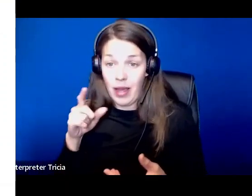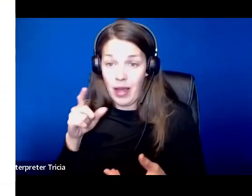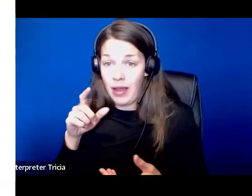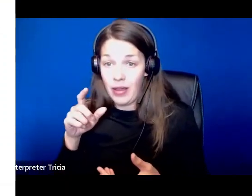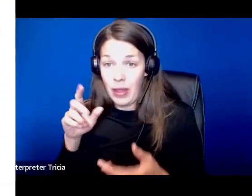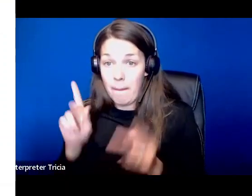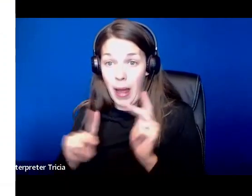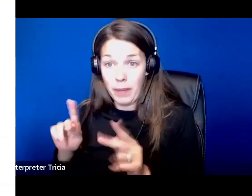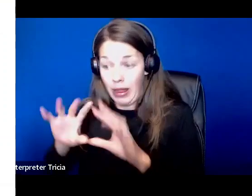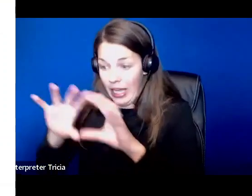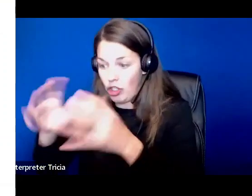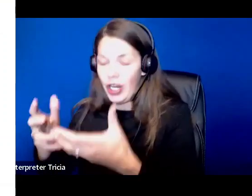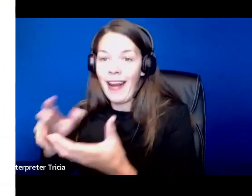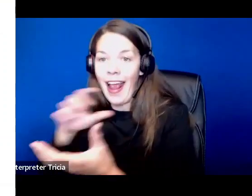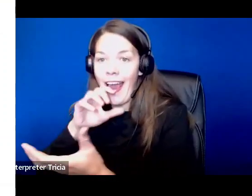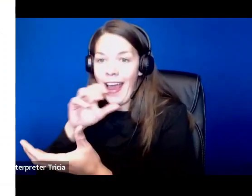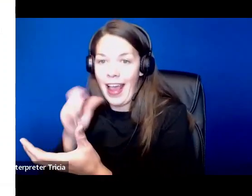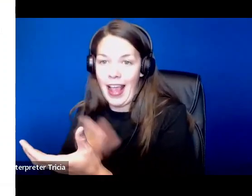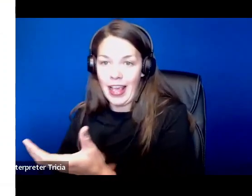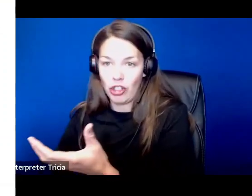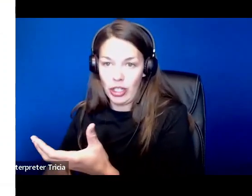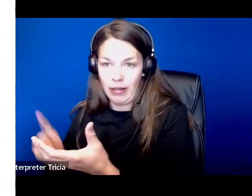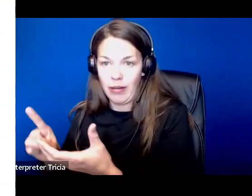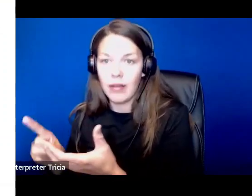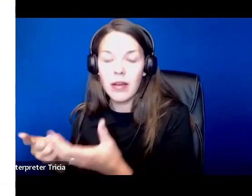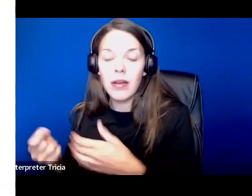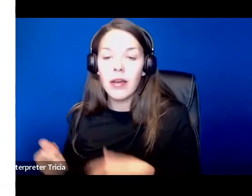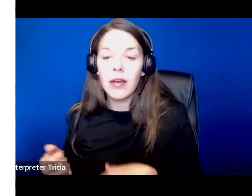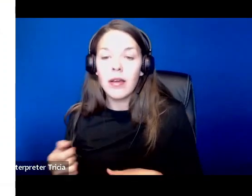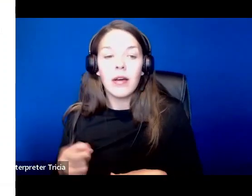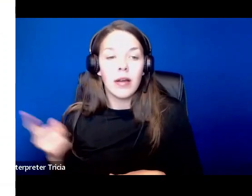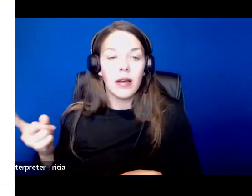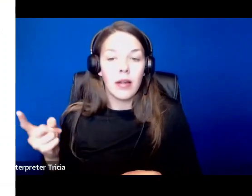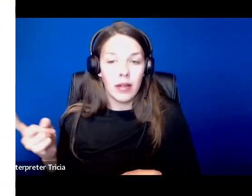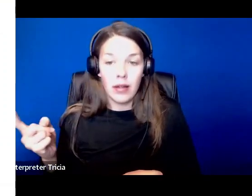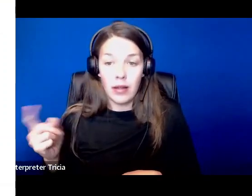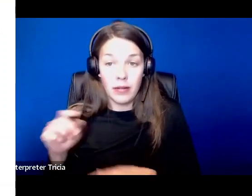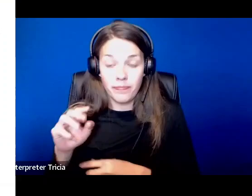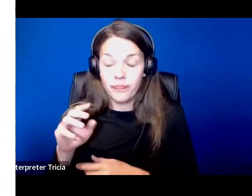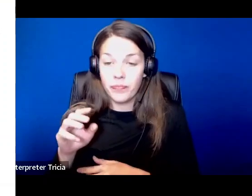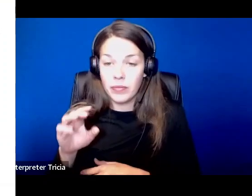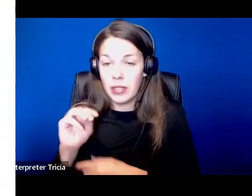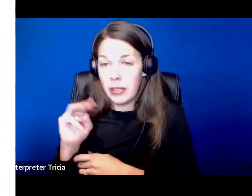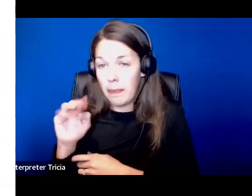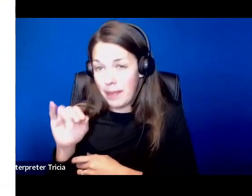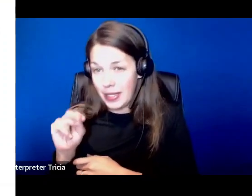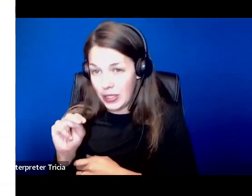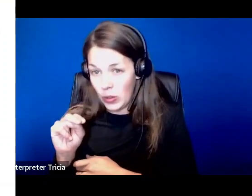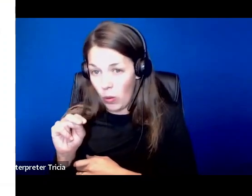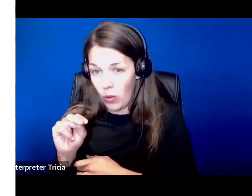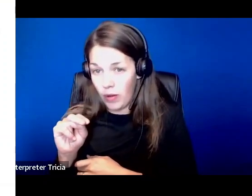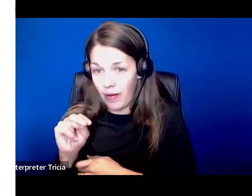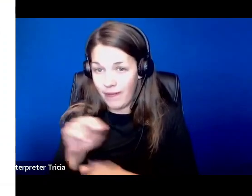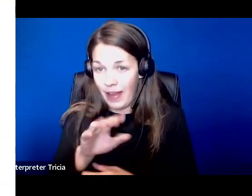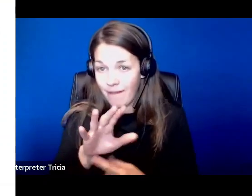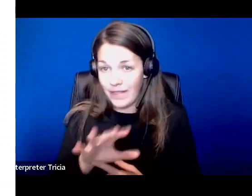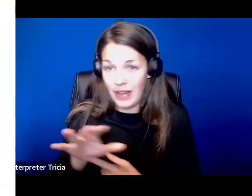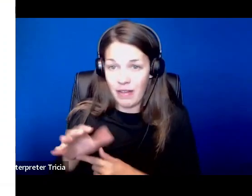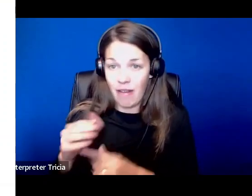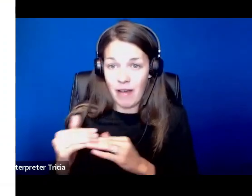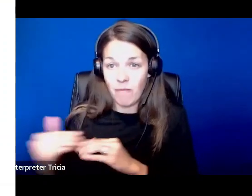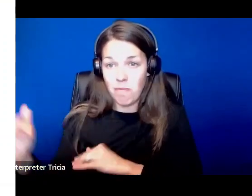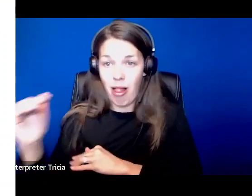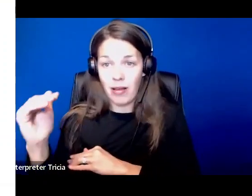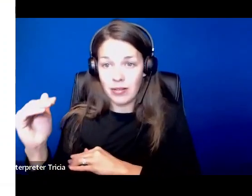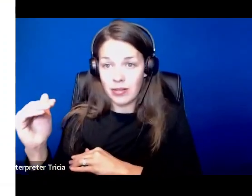the population. And what I found was that in Minnesota, it's only the age 55 plus